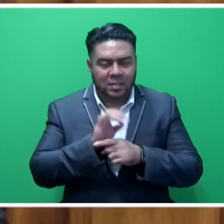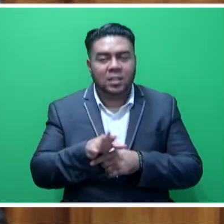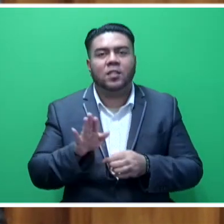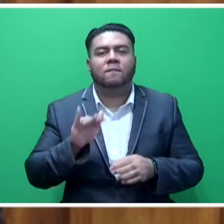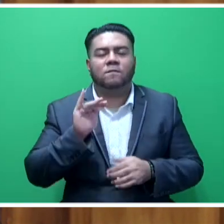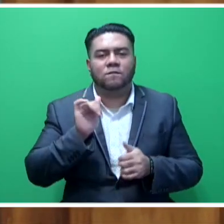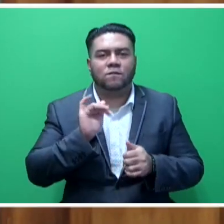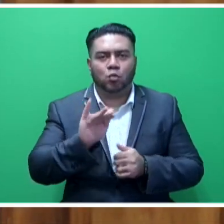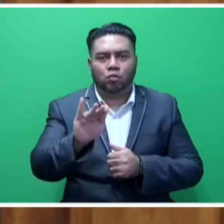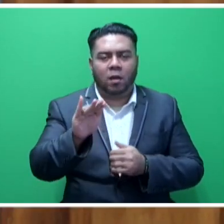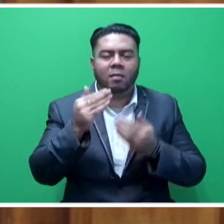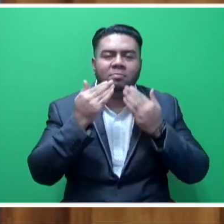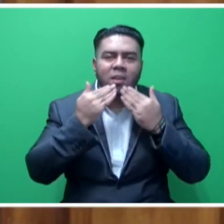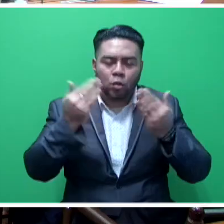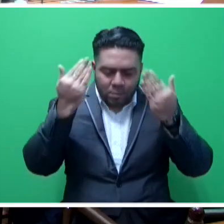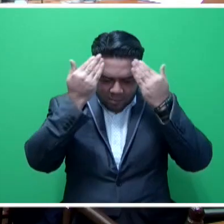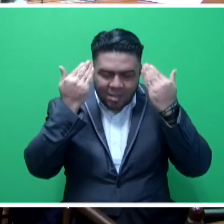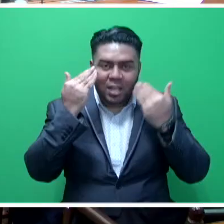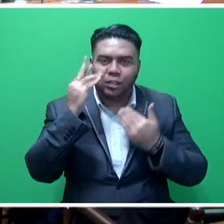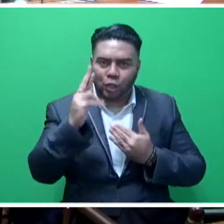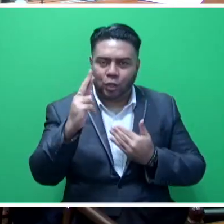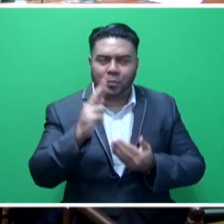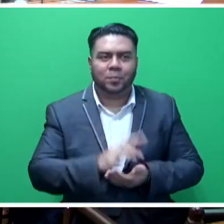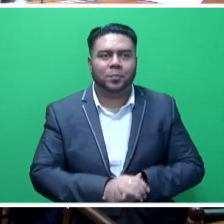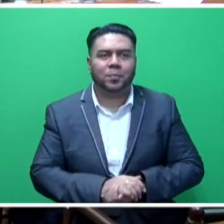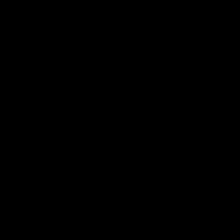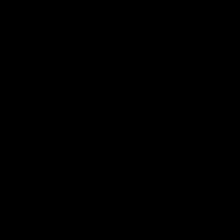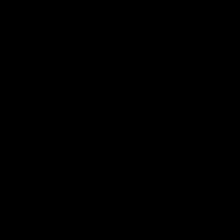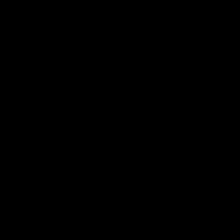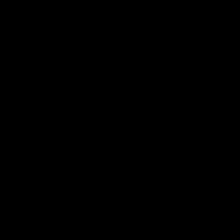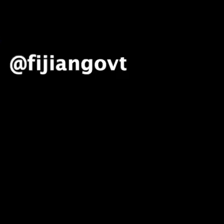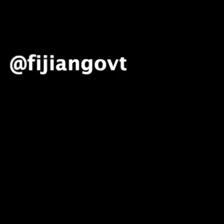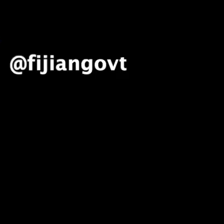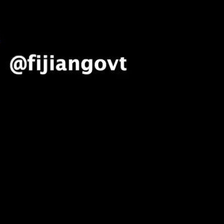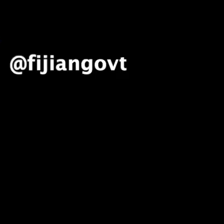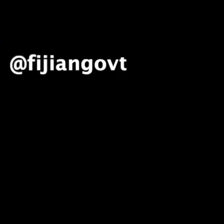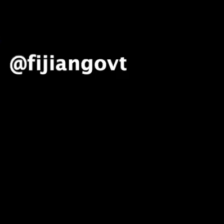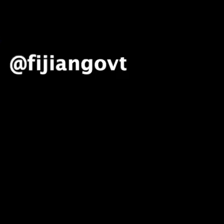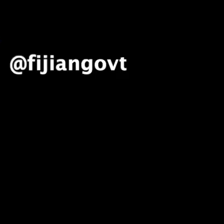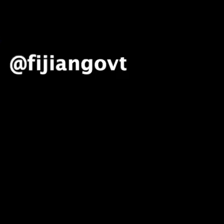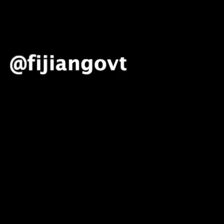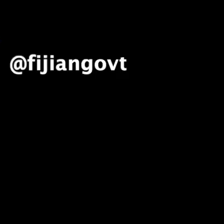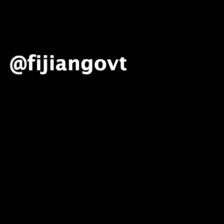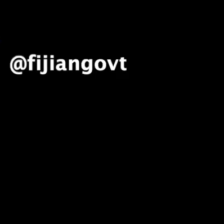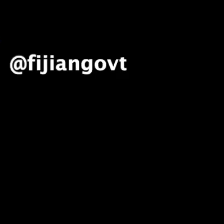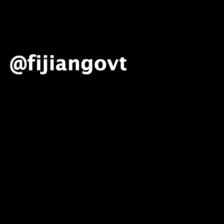Thank you, Mr. Speaker, sir. Thank you, Honourable Minister.